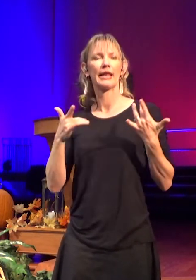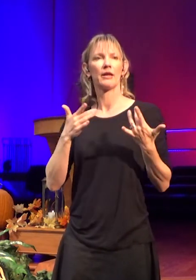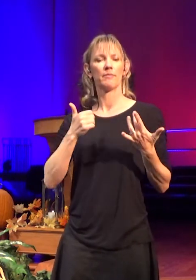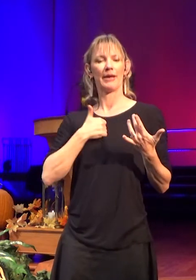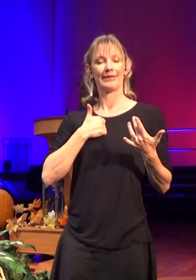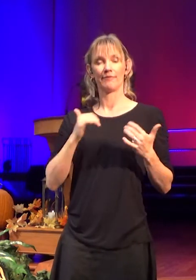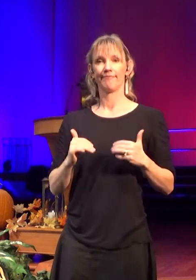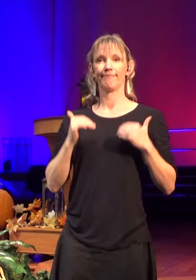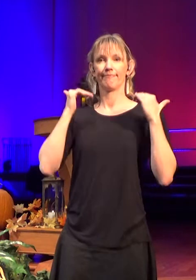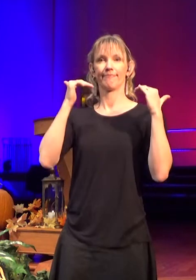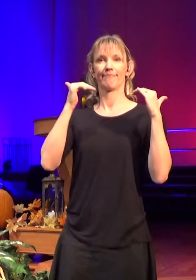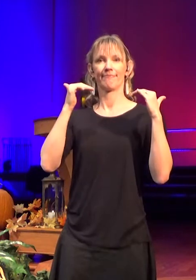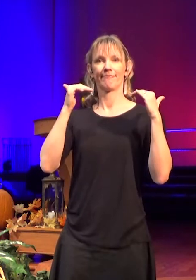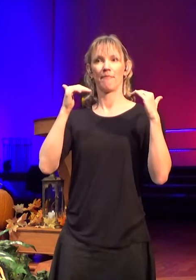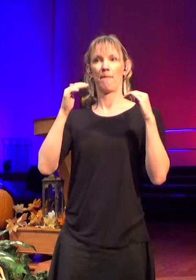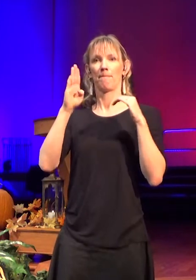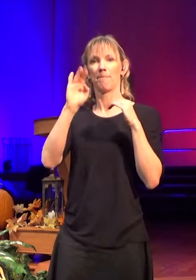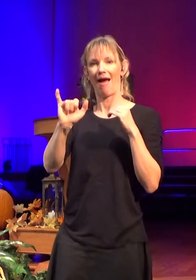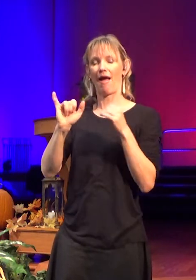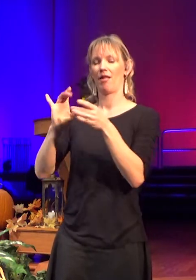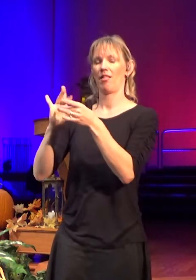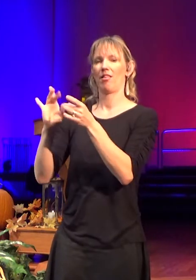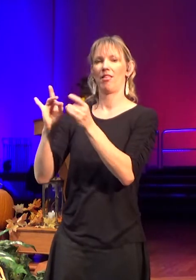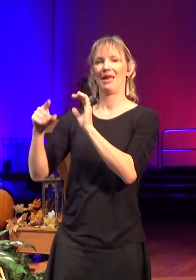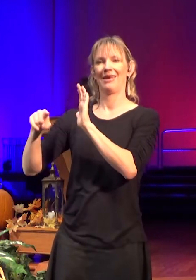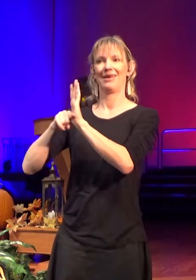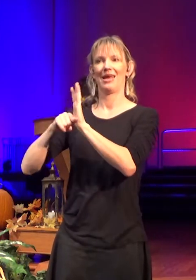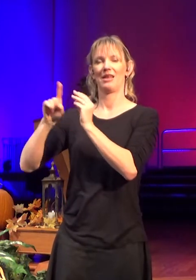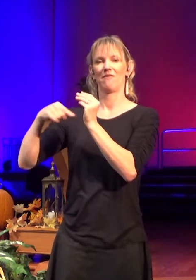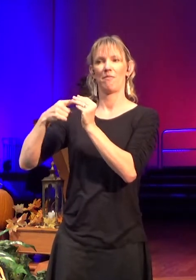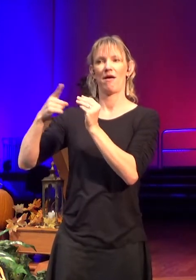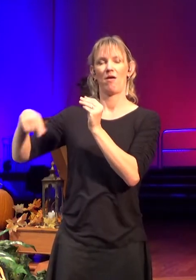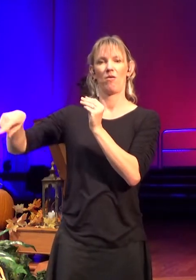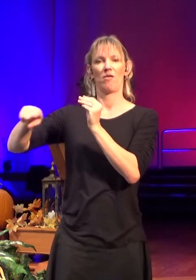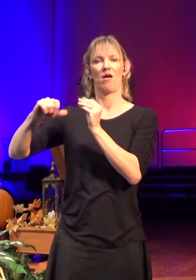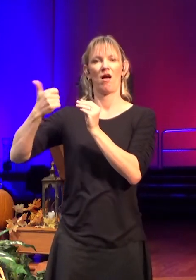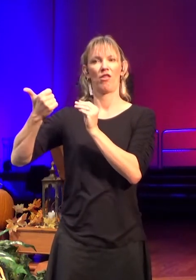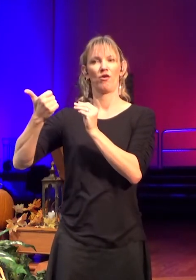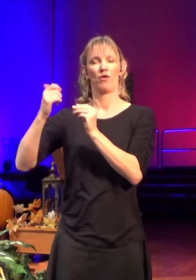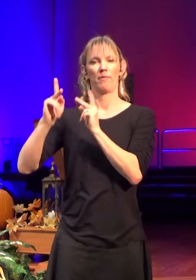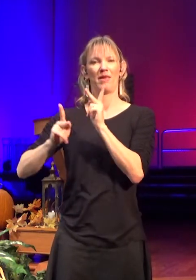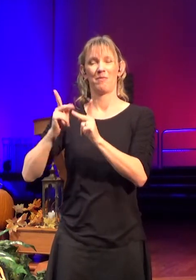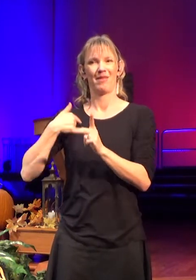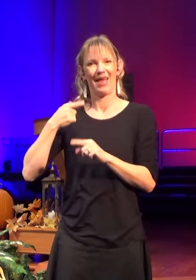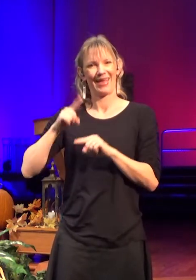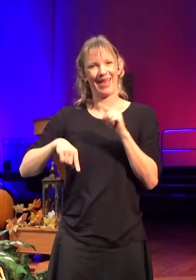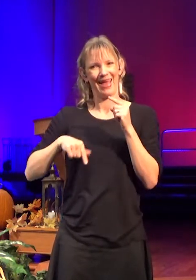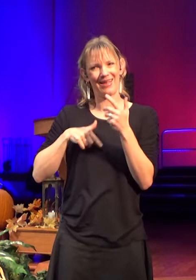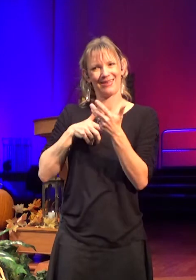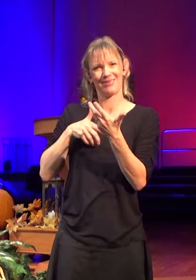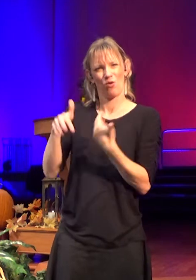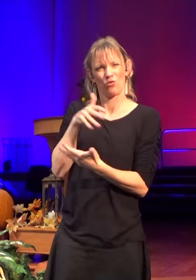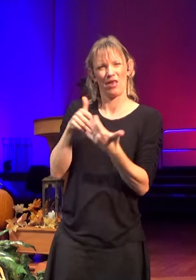get excited lifting myself up by putting other people down. I just can't be around it anymore.